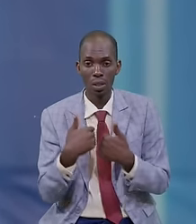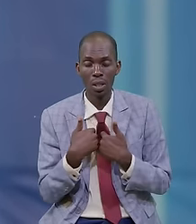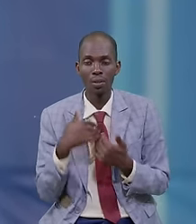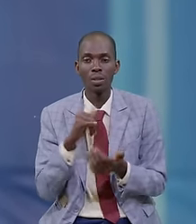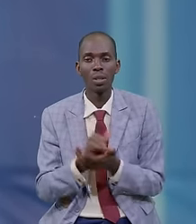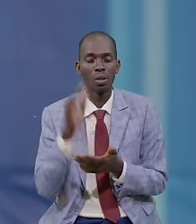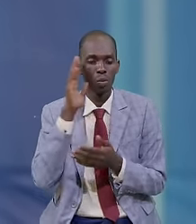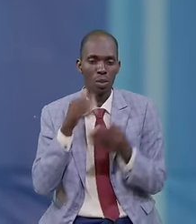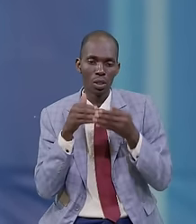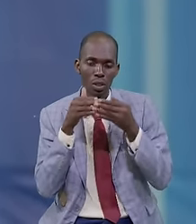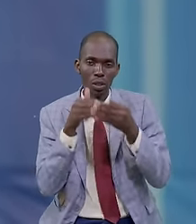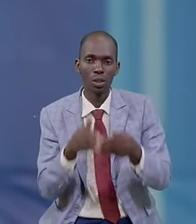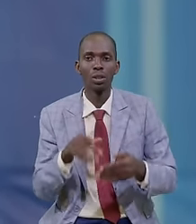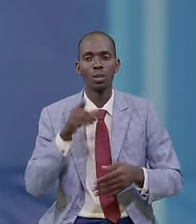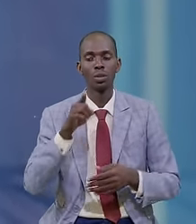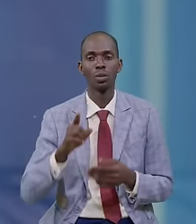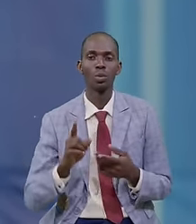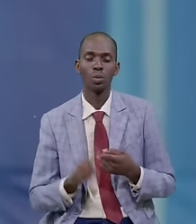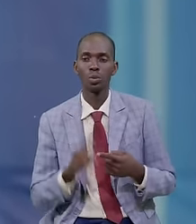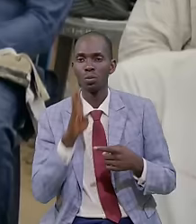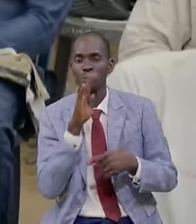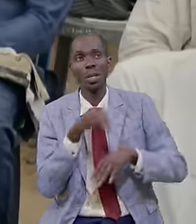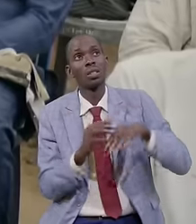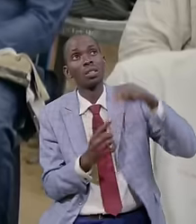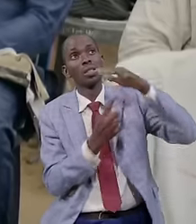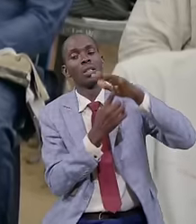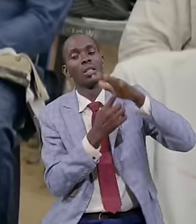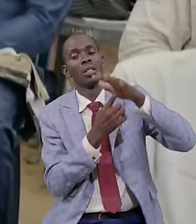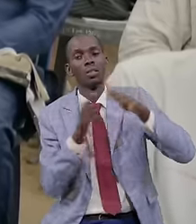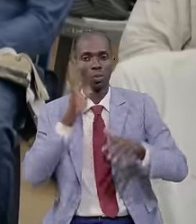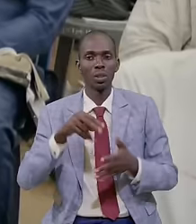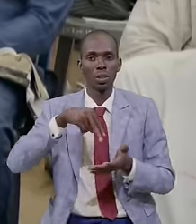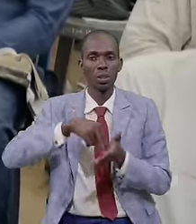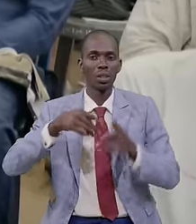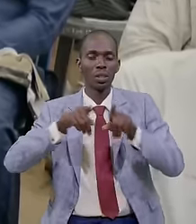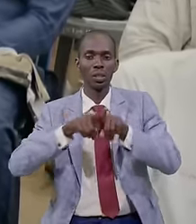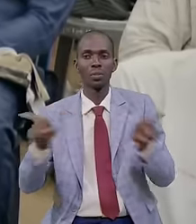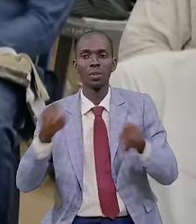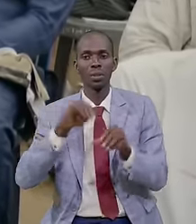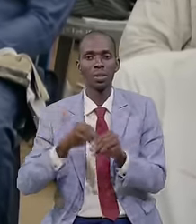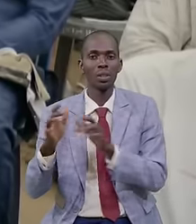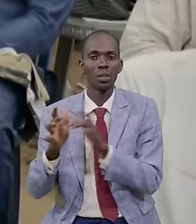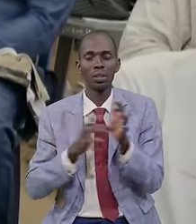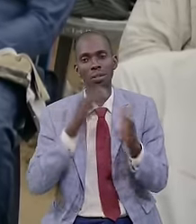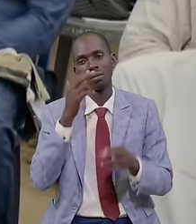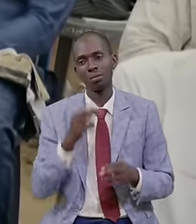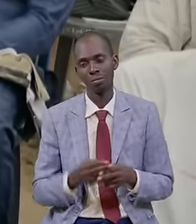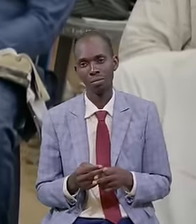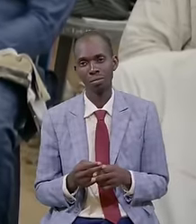the highest, and you will stand out in life in Jesus' name. From a young